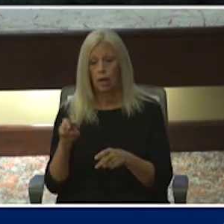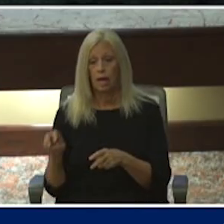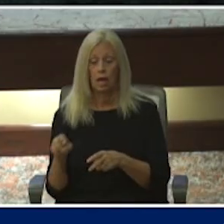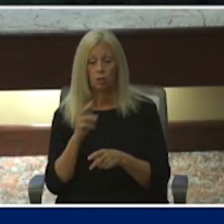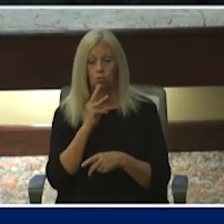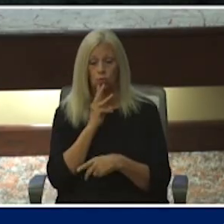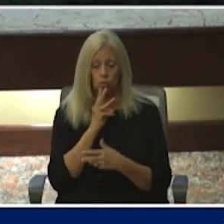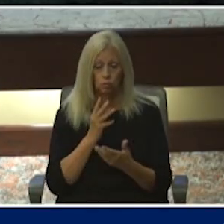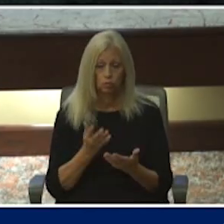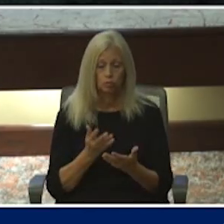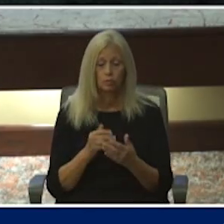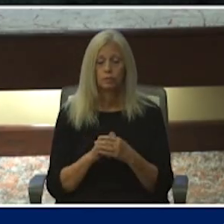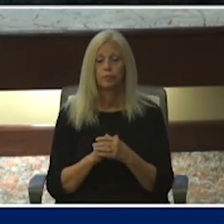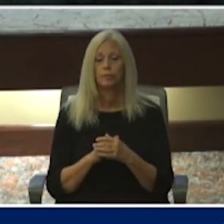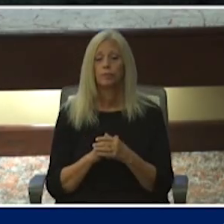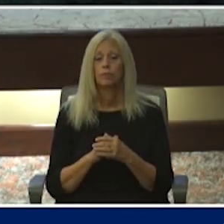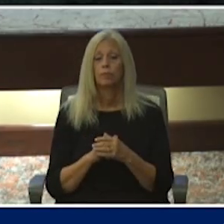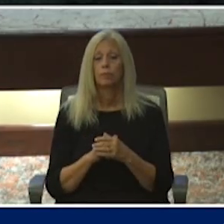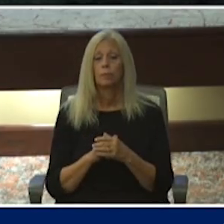An amenity.